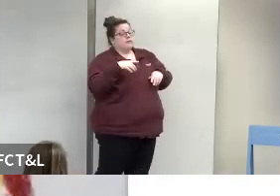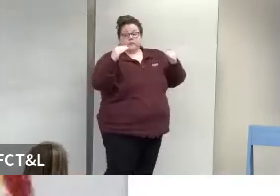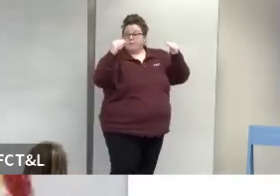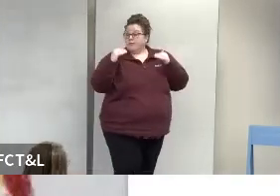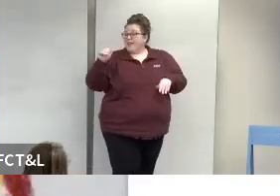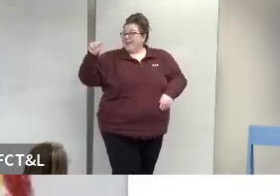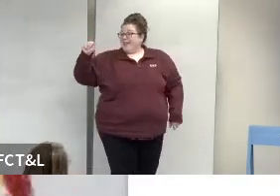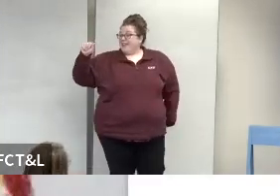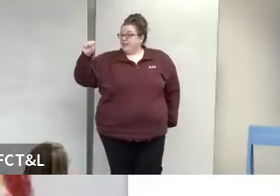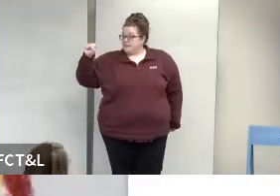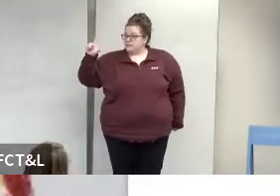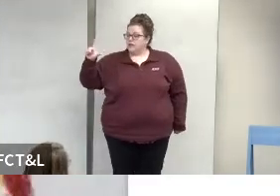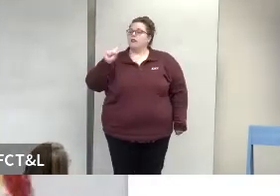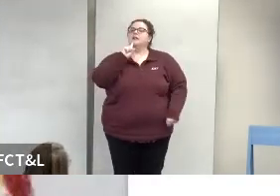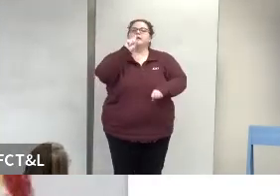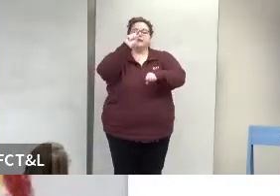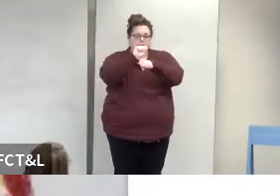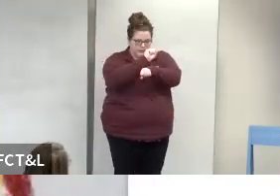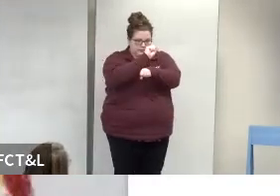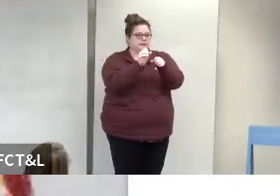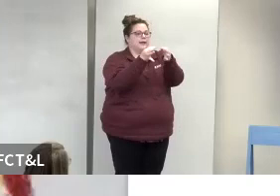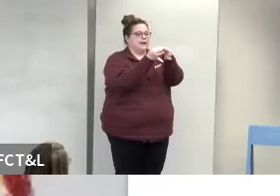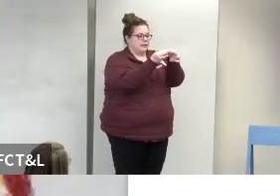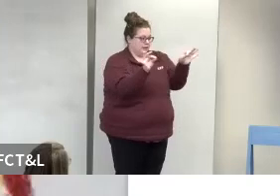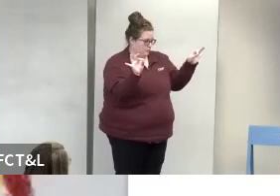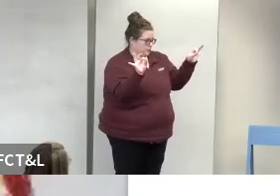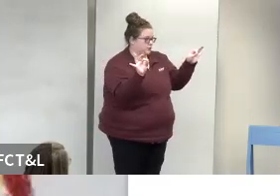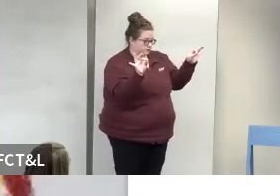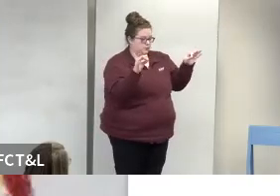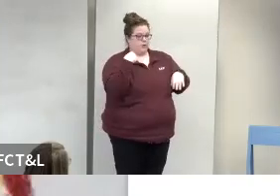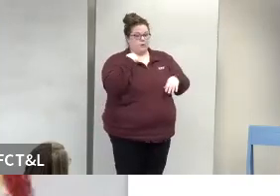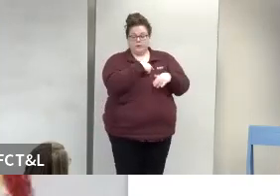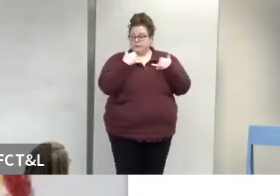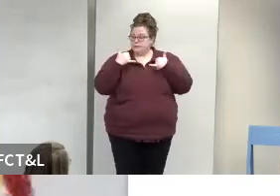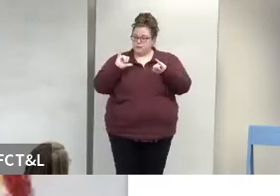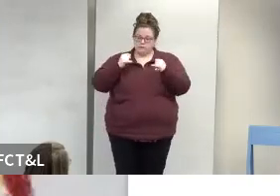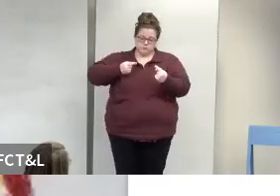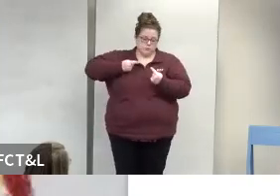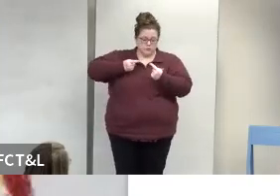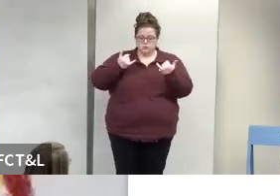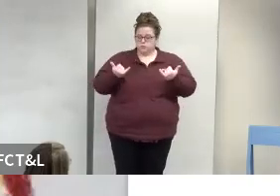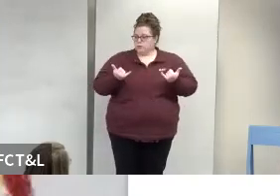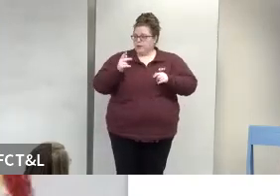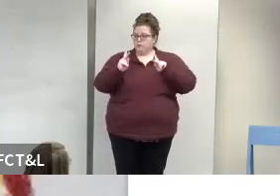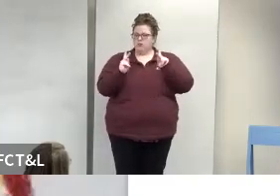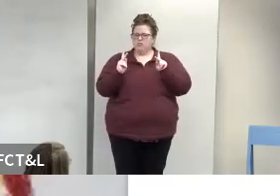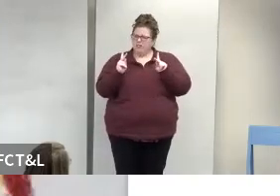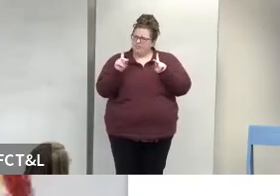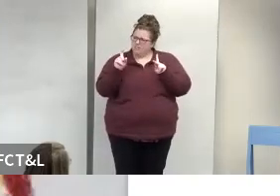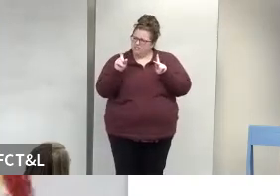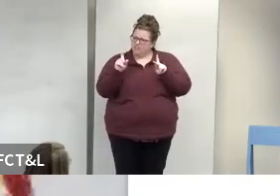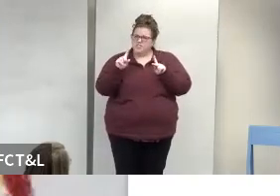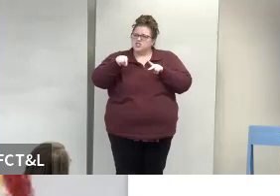that deafness that they choose not to be in the deaf community. American Sign Language is in fact a true language. We have struggled